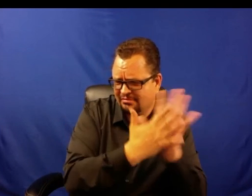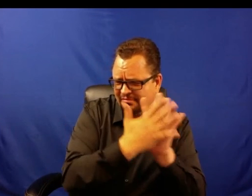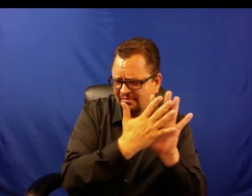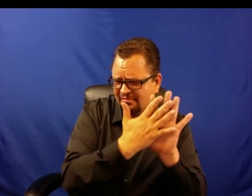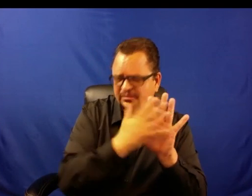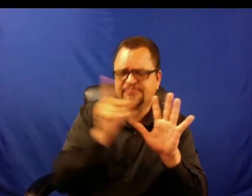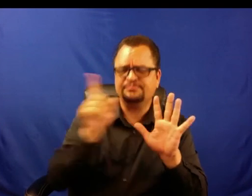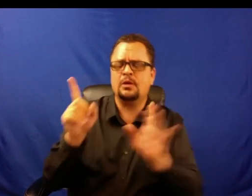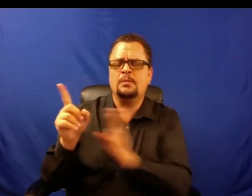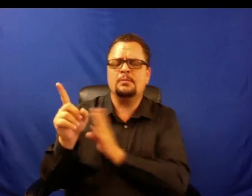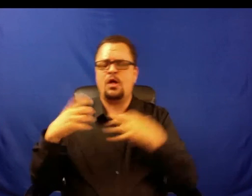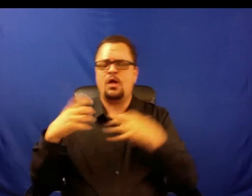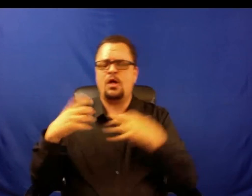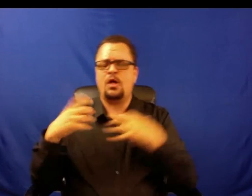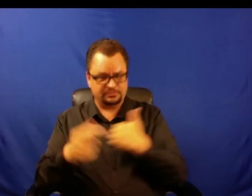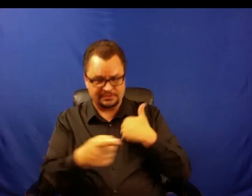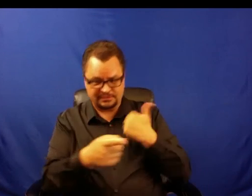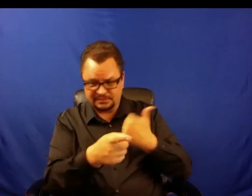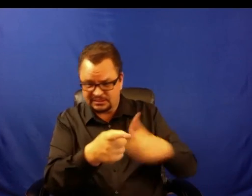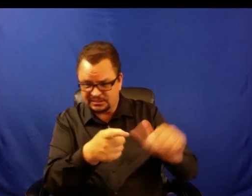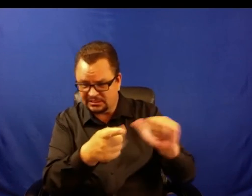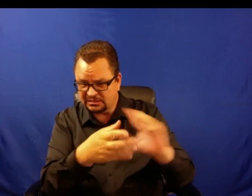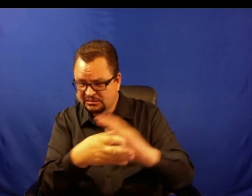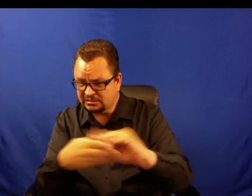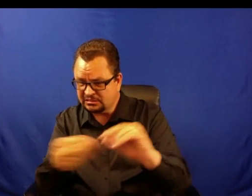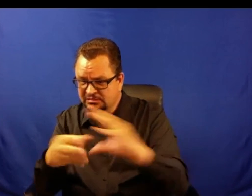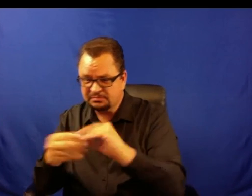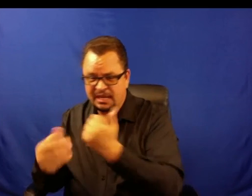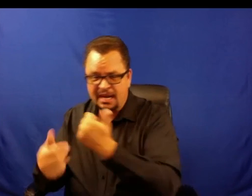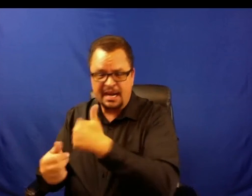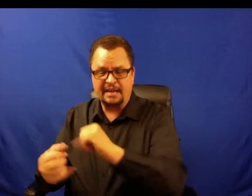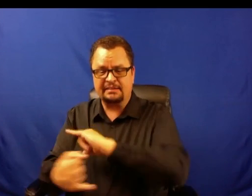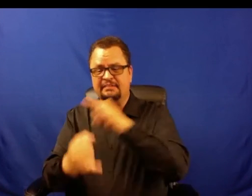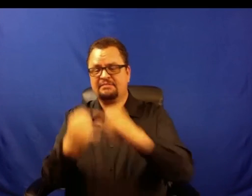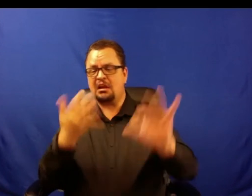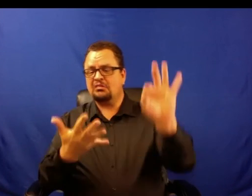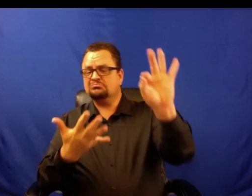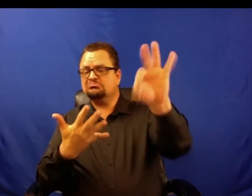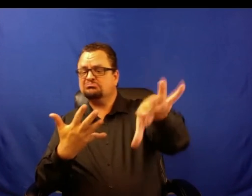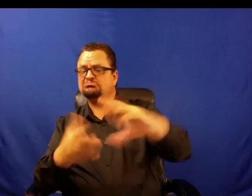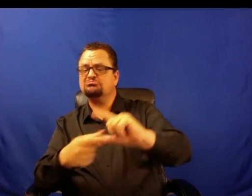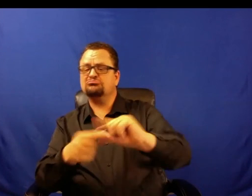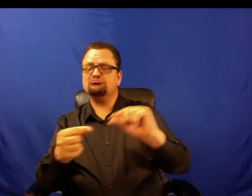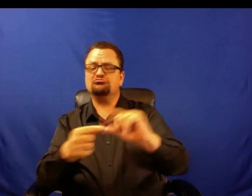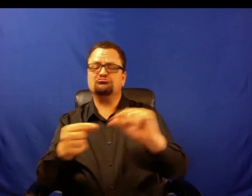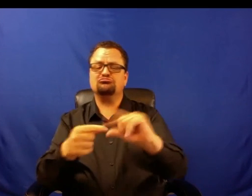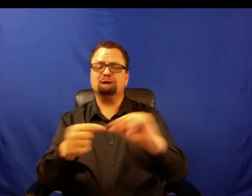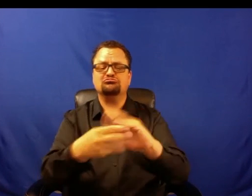comments? All right. We're adjourned.